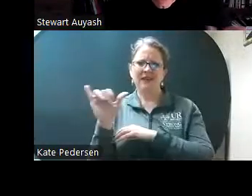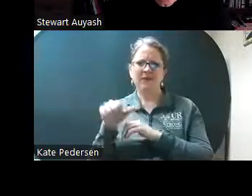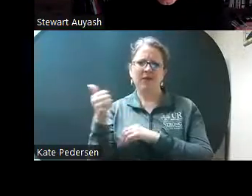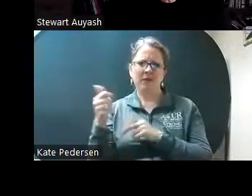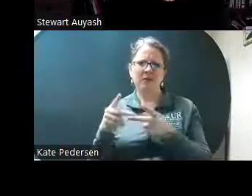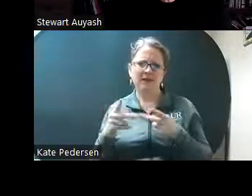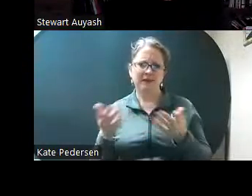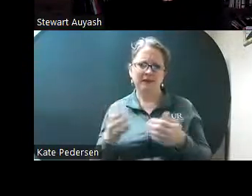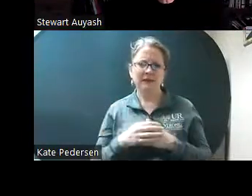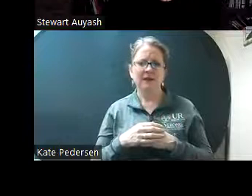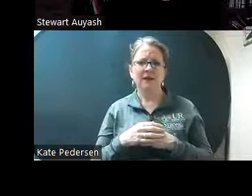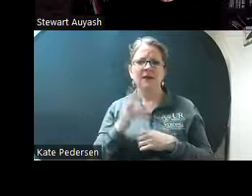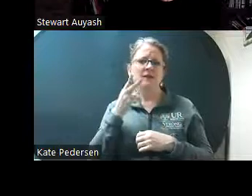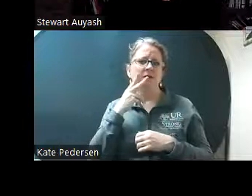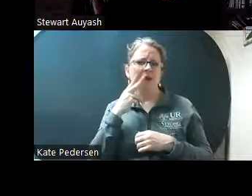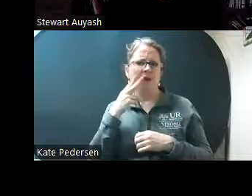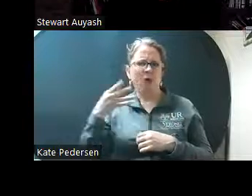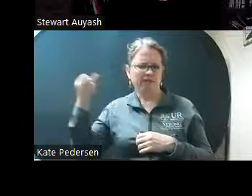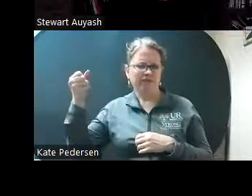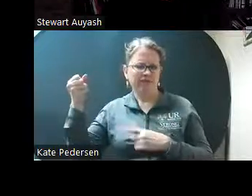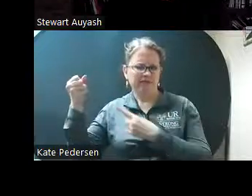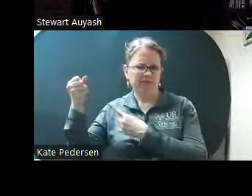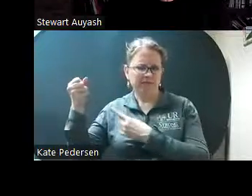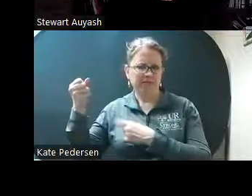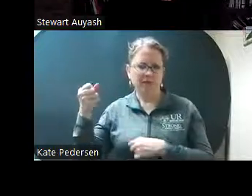places. Tobacco aside, because people in